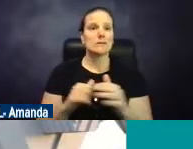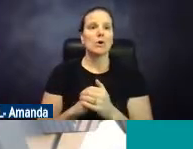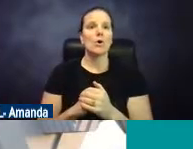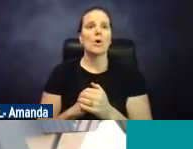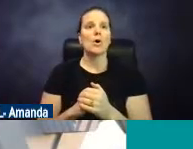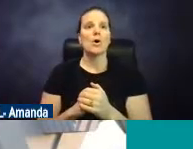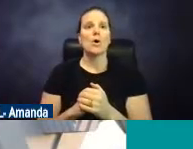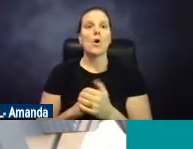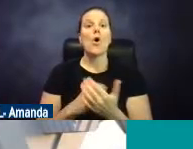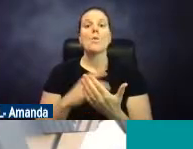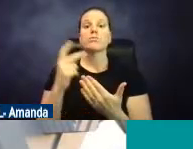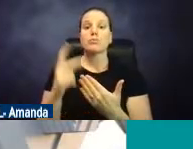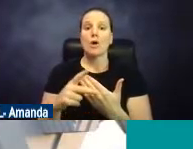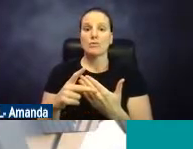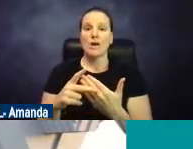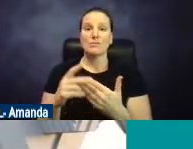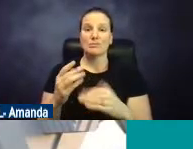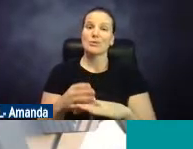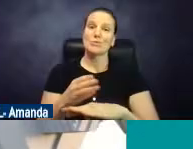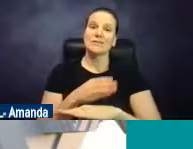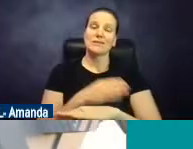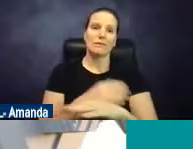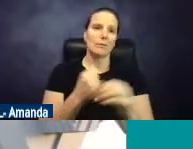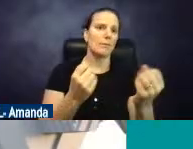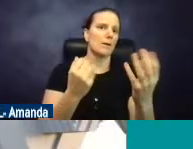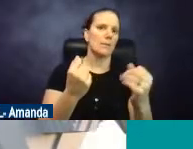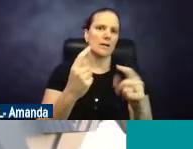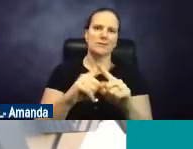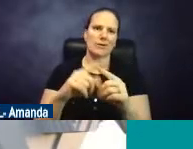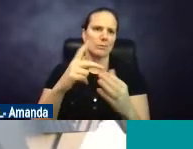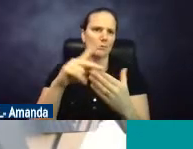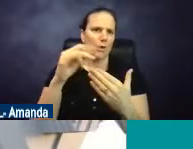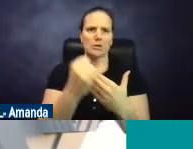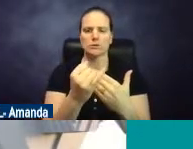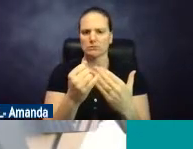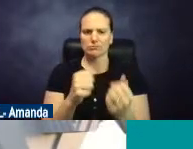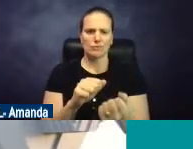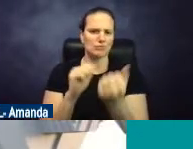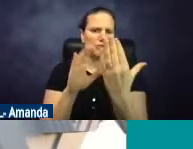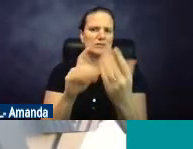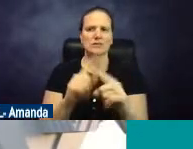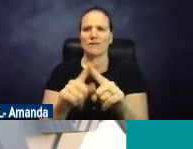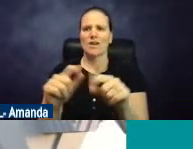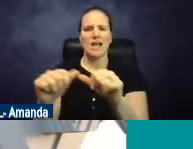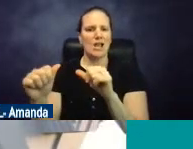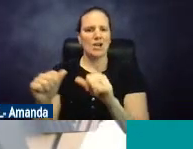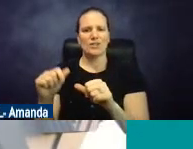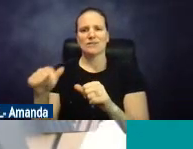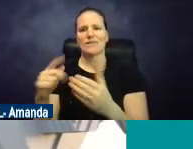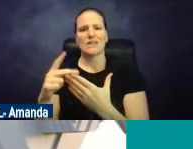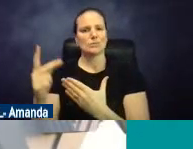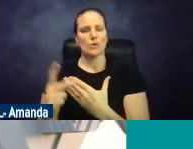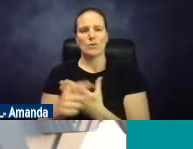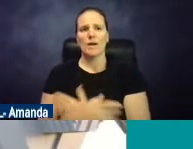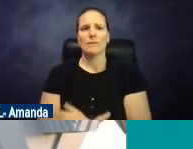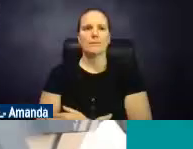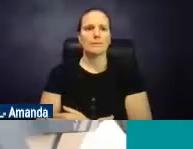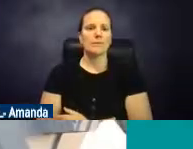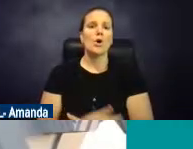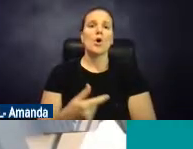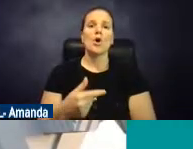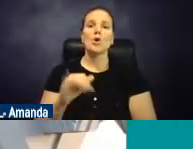program progresses, we have multiple projects that address the different areas of the program. So as Greg